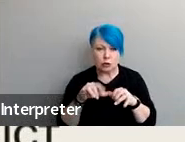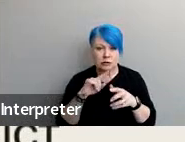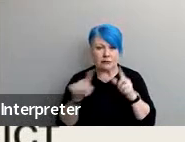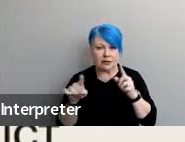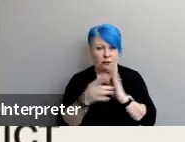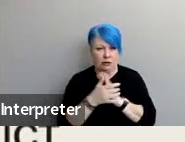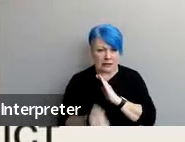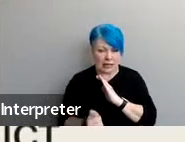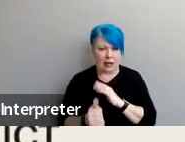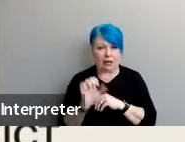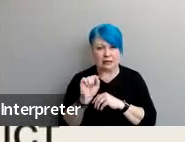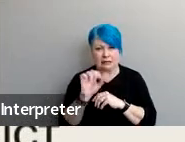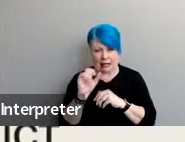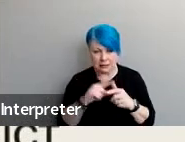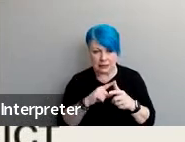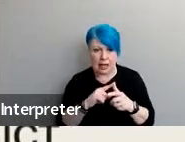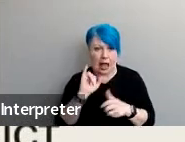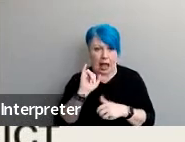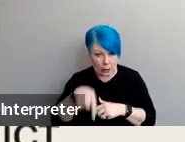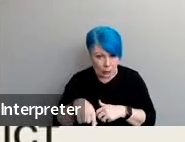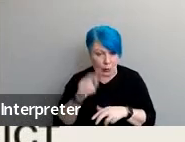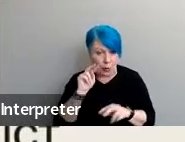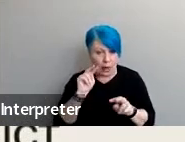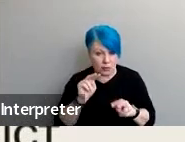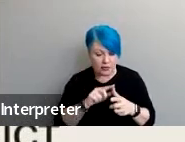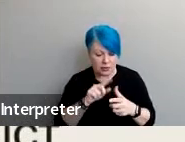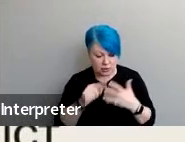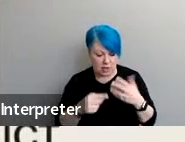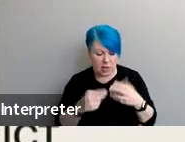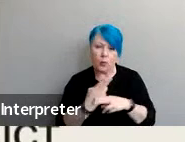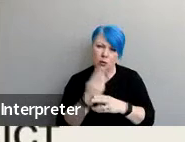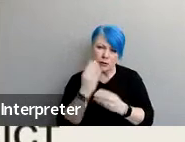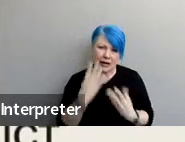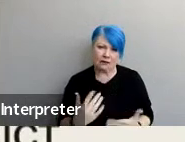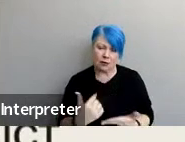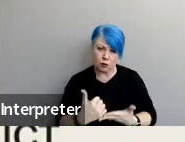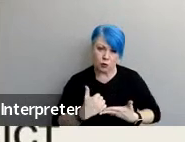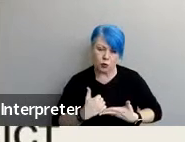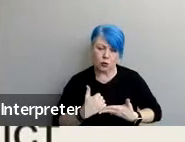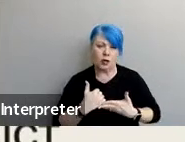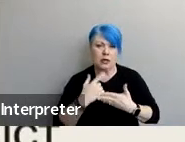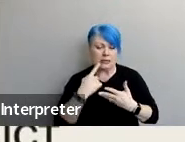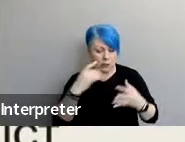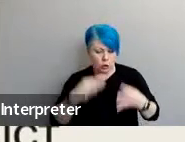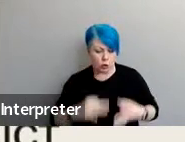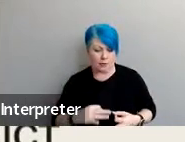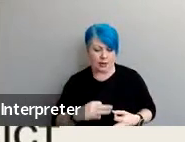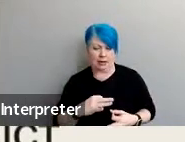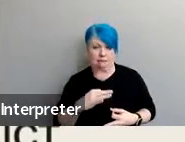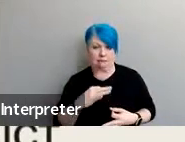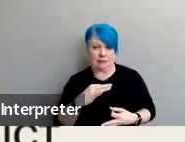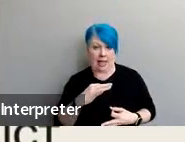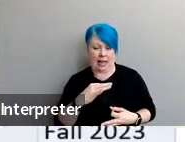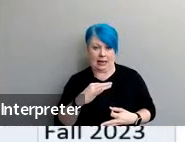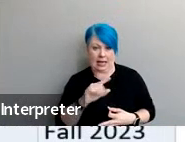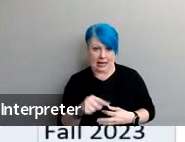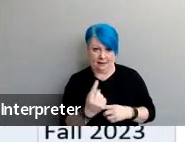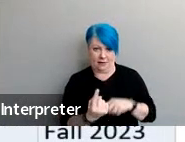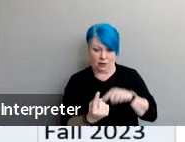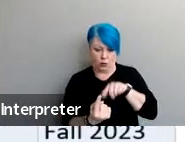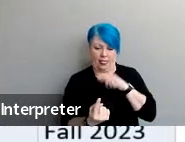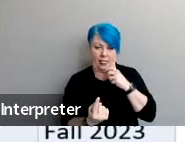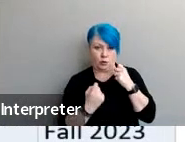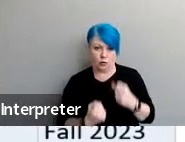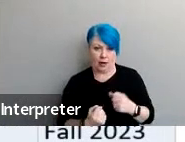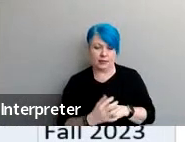assessments, measure of IQ observations used to really determine an individual's strength. And so on the next slide here, you will see that